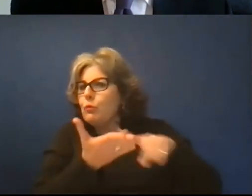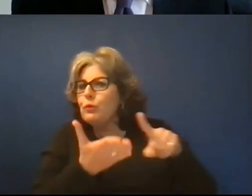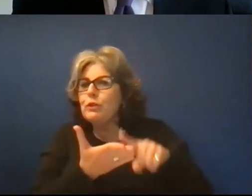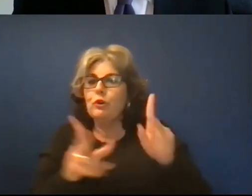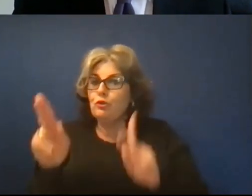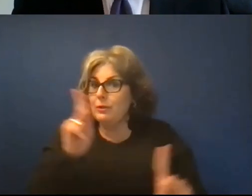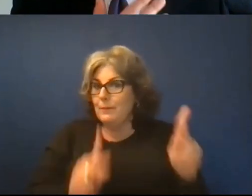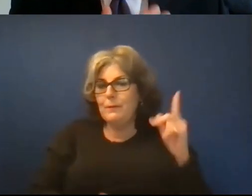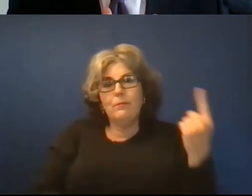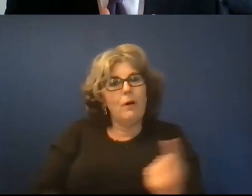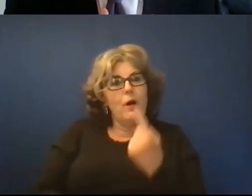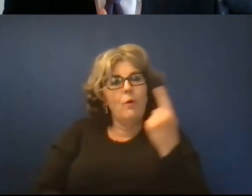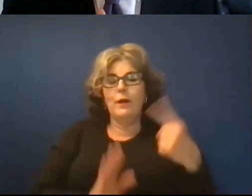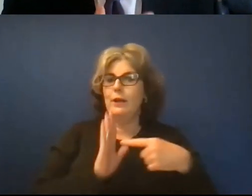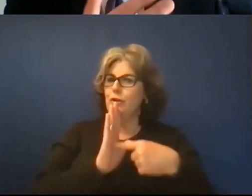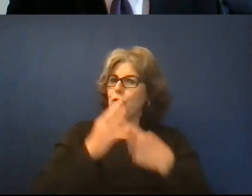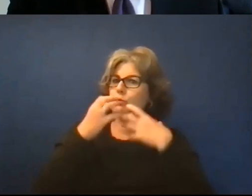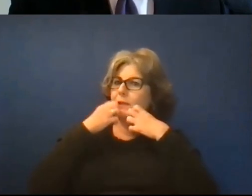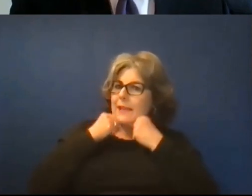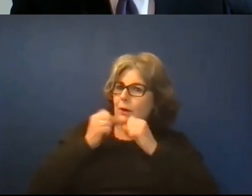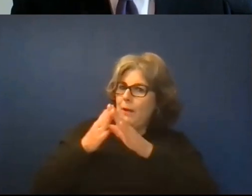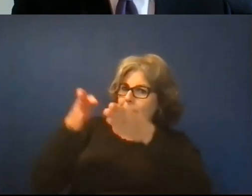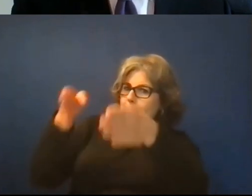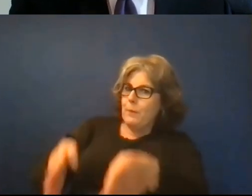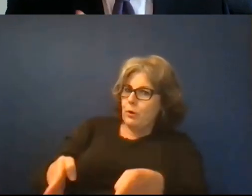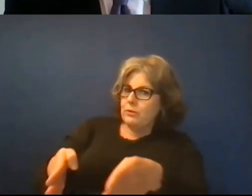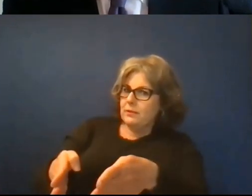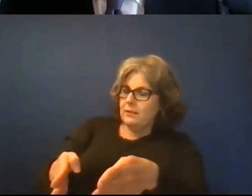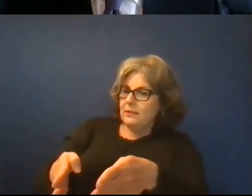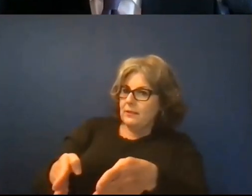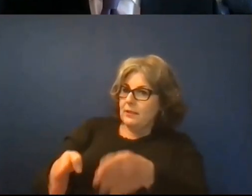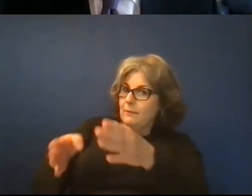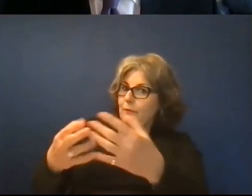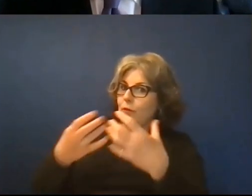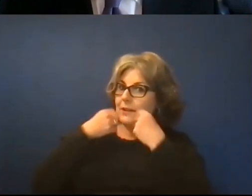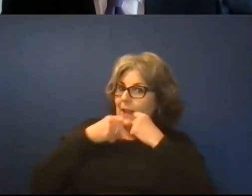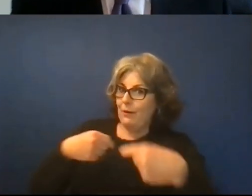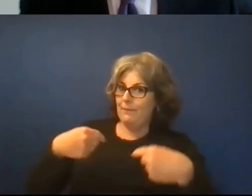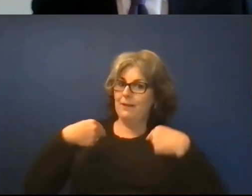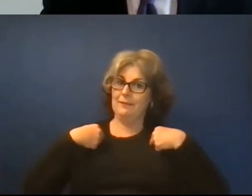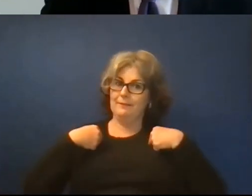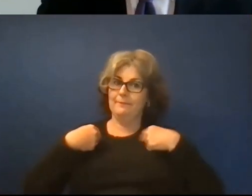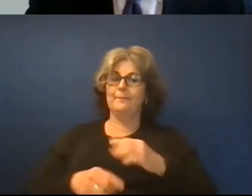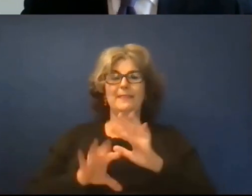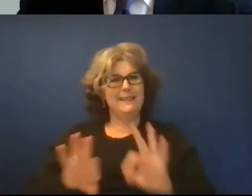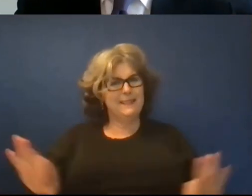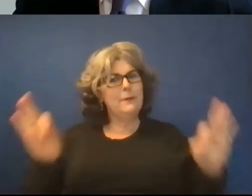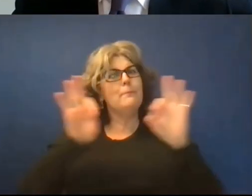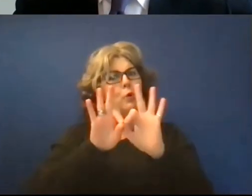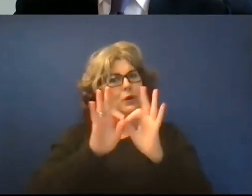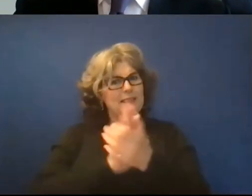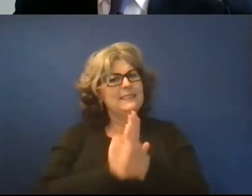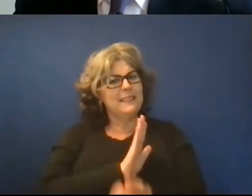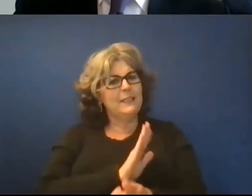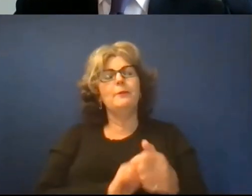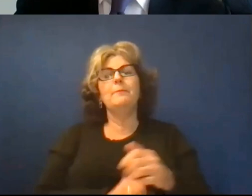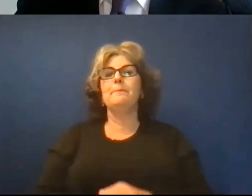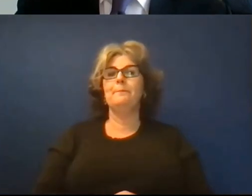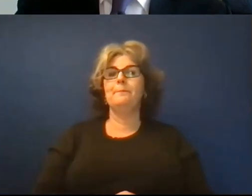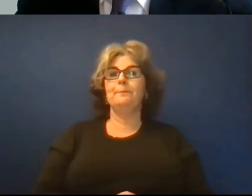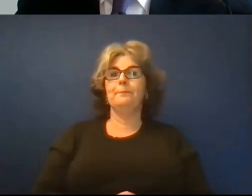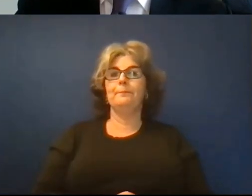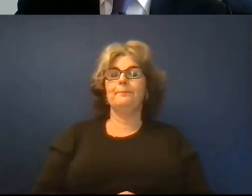people. It shows we care about them before we can expect them to care about us. That's an important life skill. Now, let me share